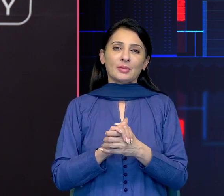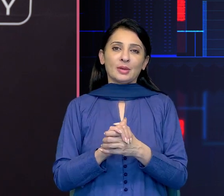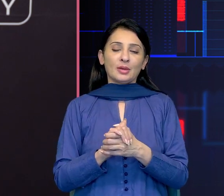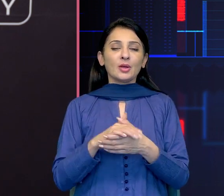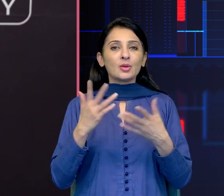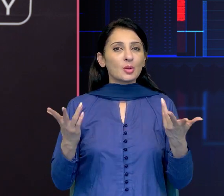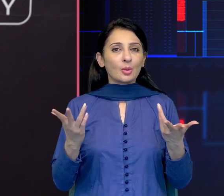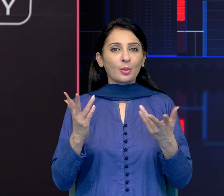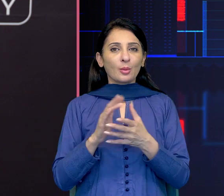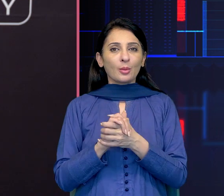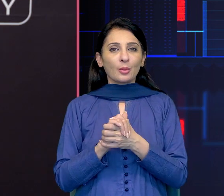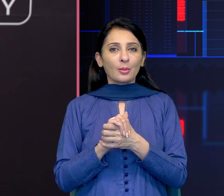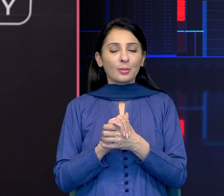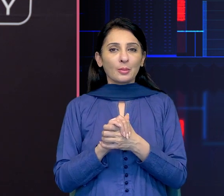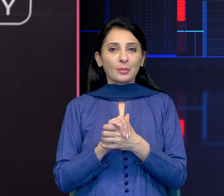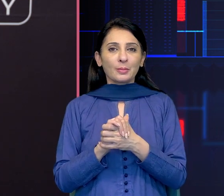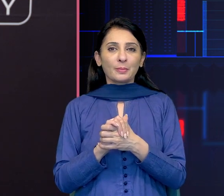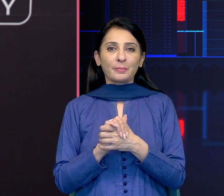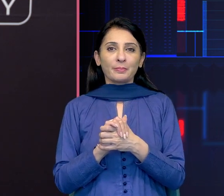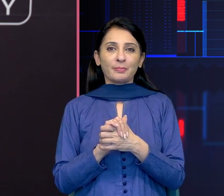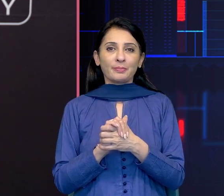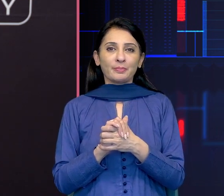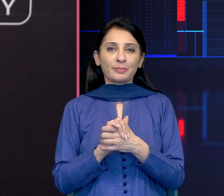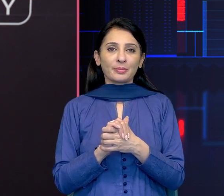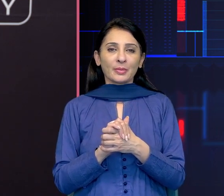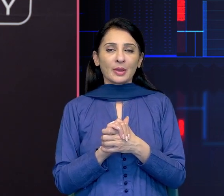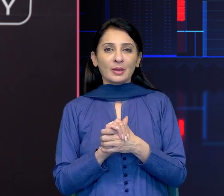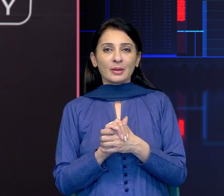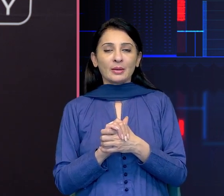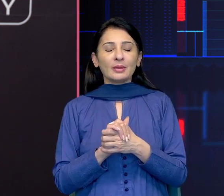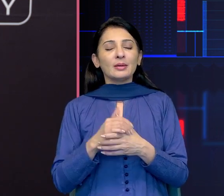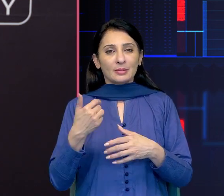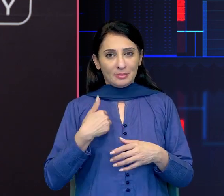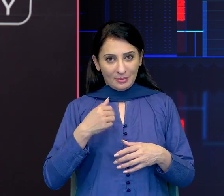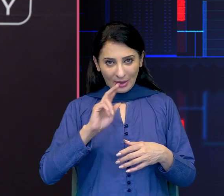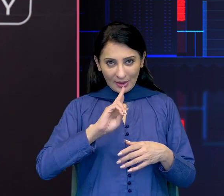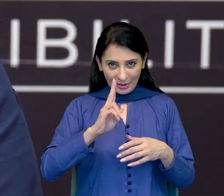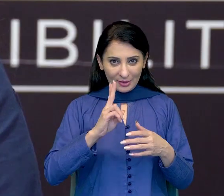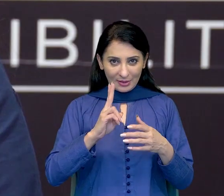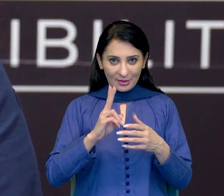I can say it's been very personalized journey,